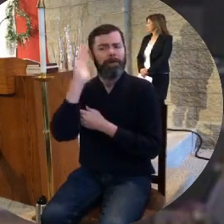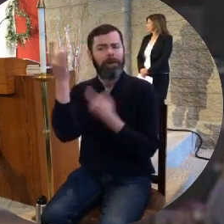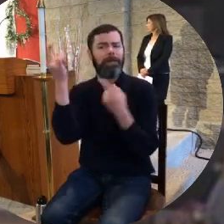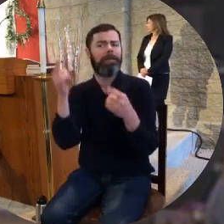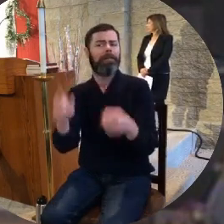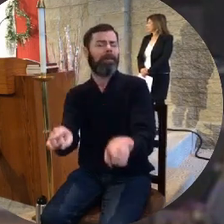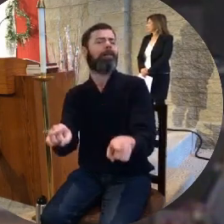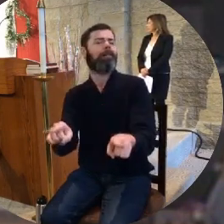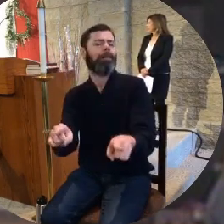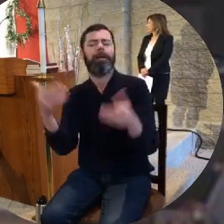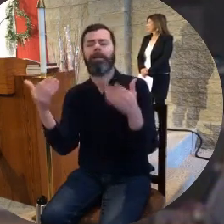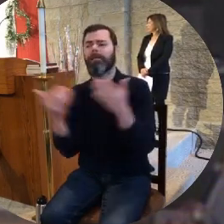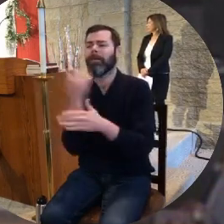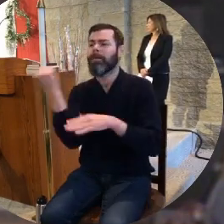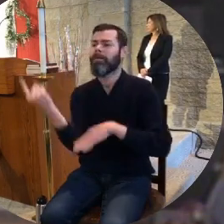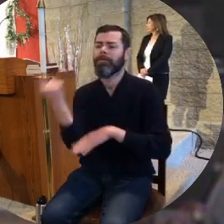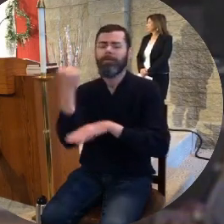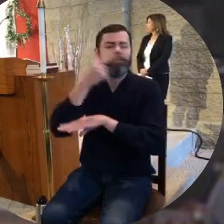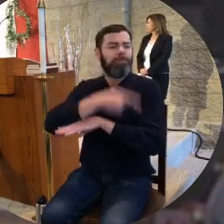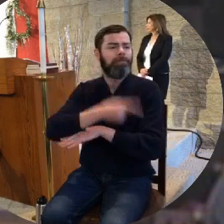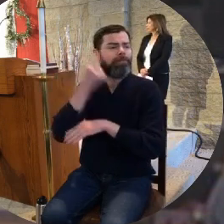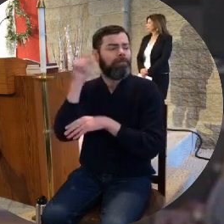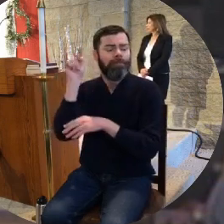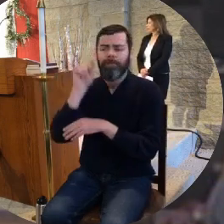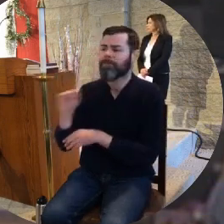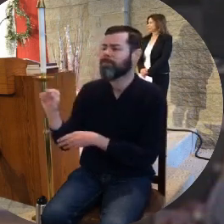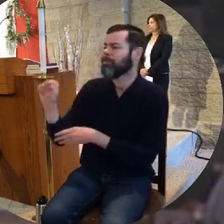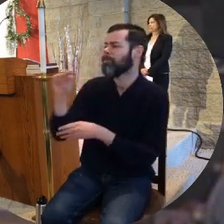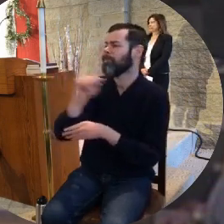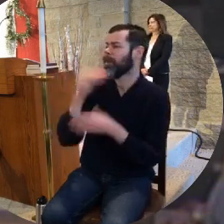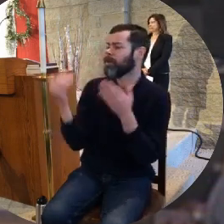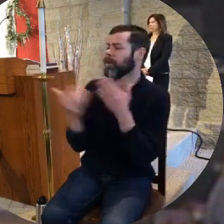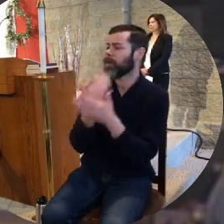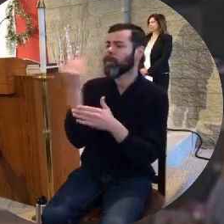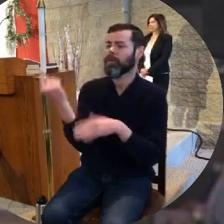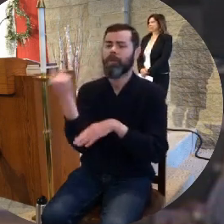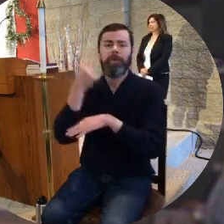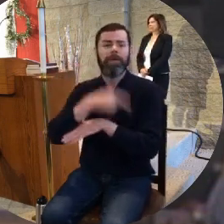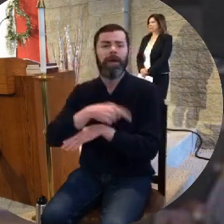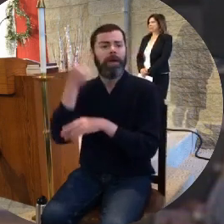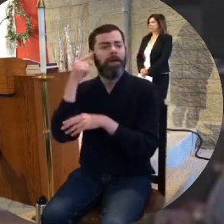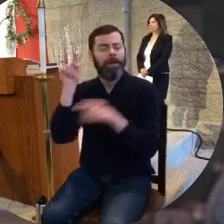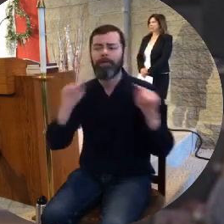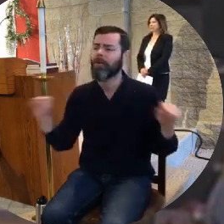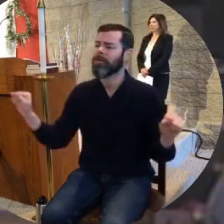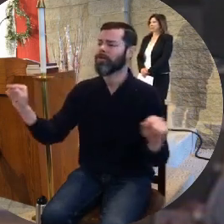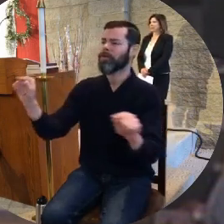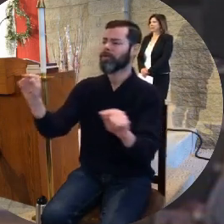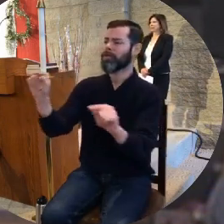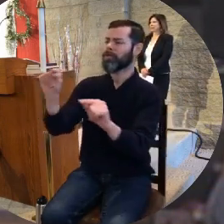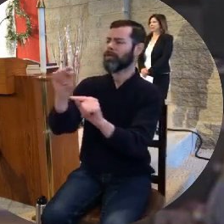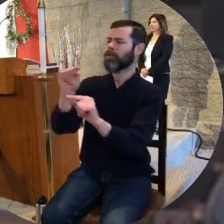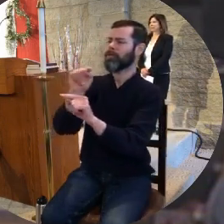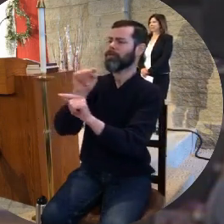be a new day for you. A new day for you.